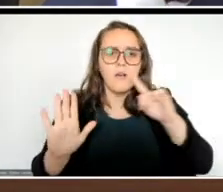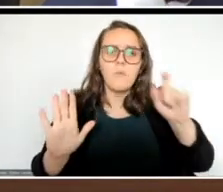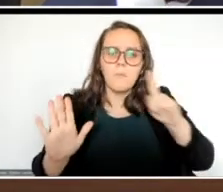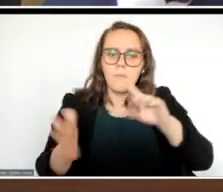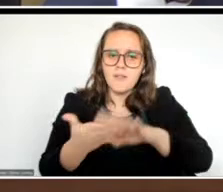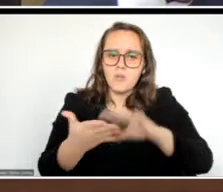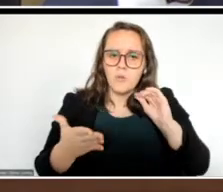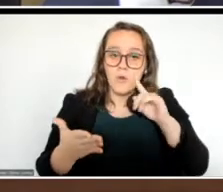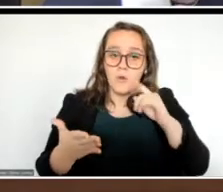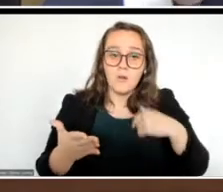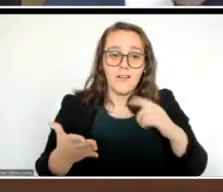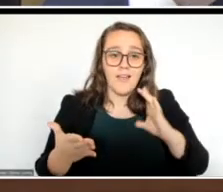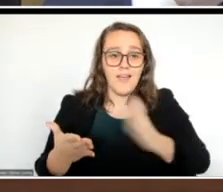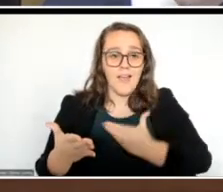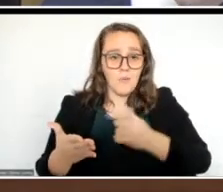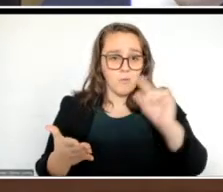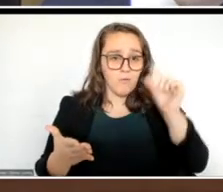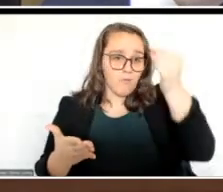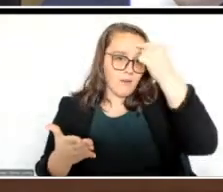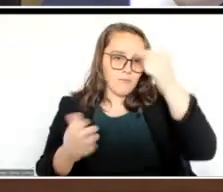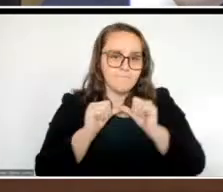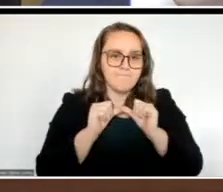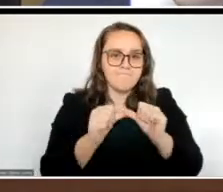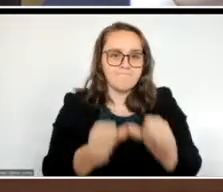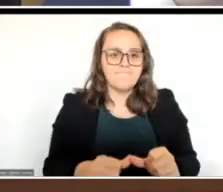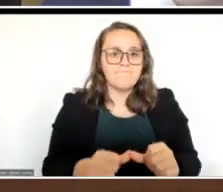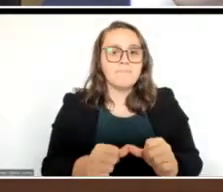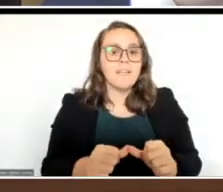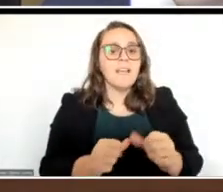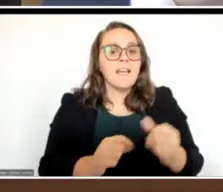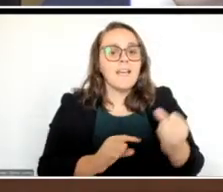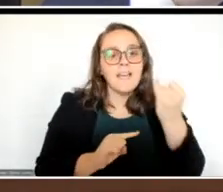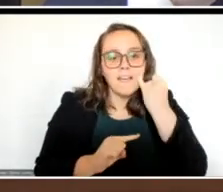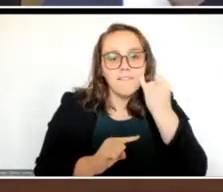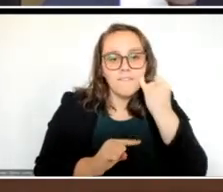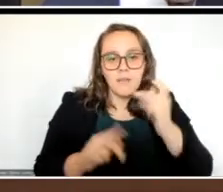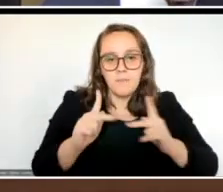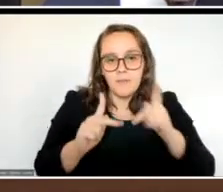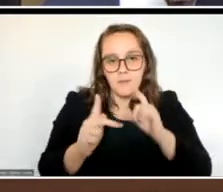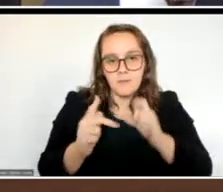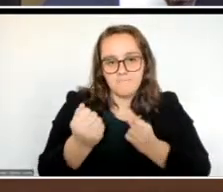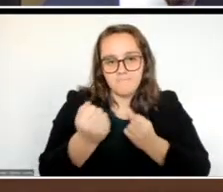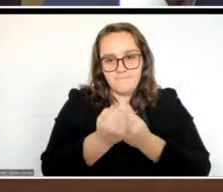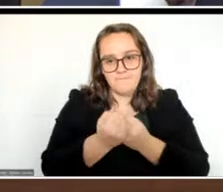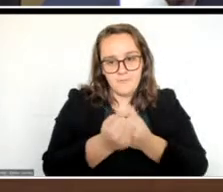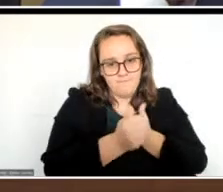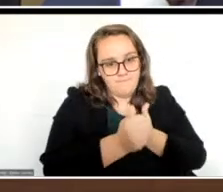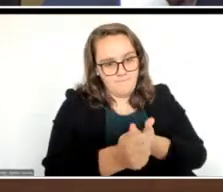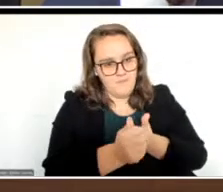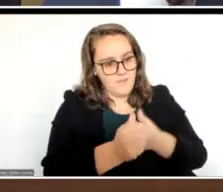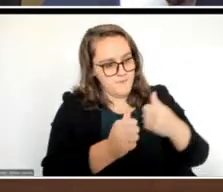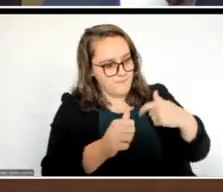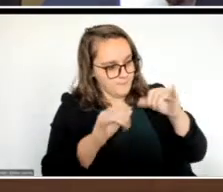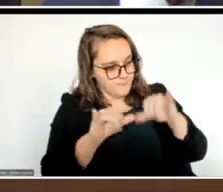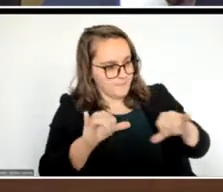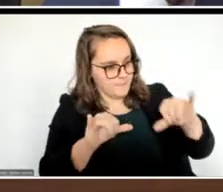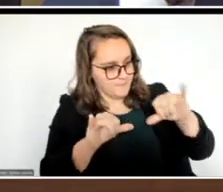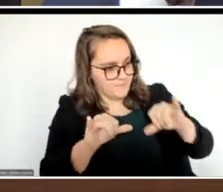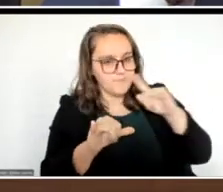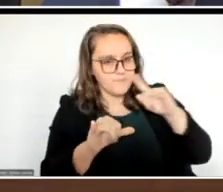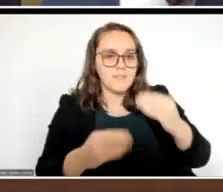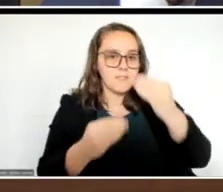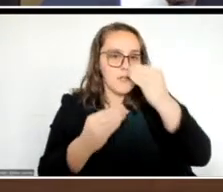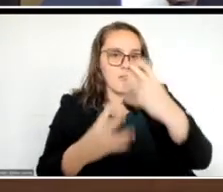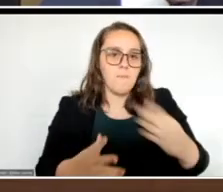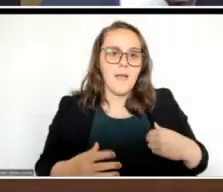only hold when men and women of good faith make them hold, regardless of the political cost. We have